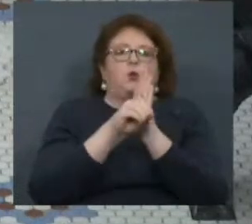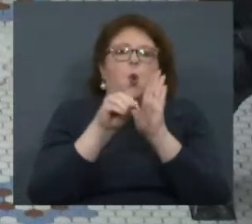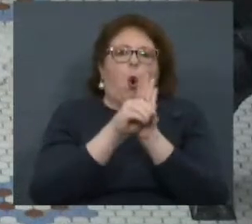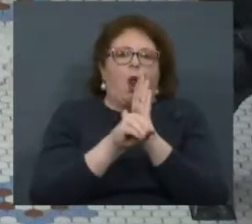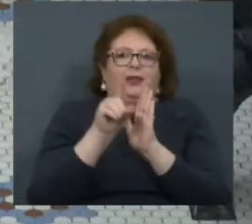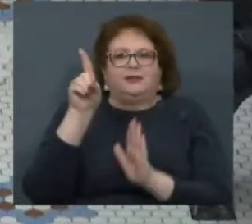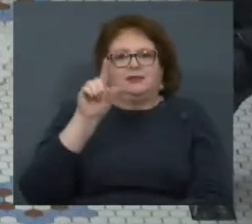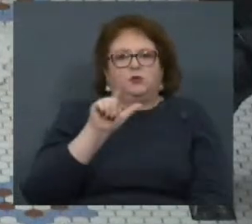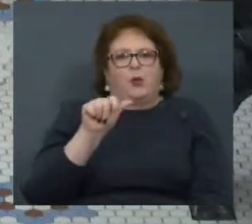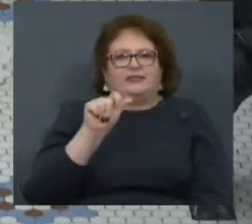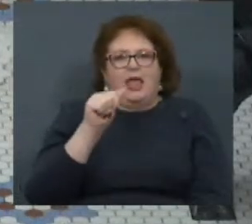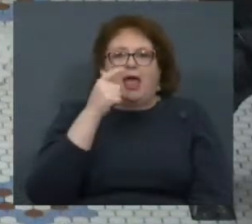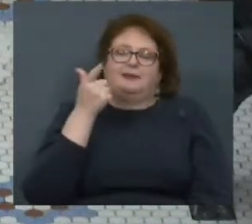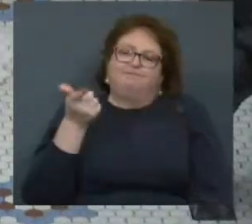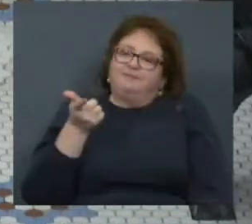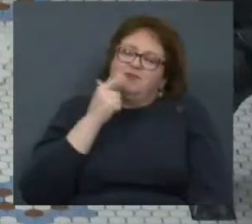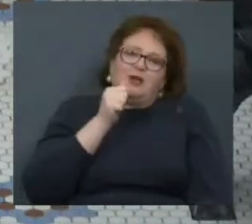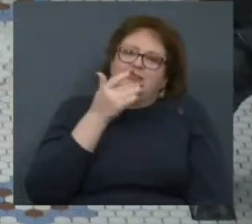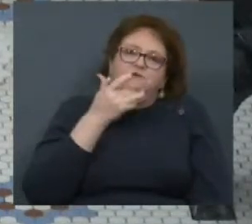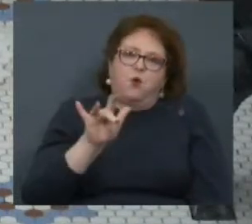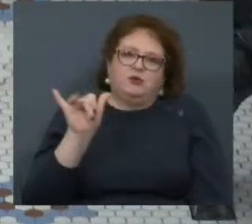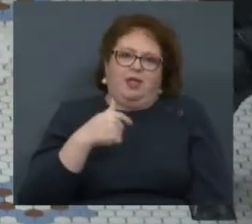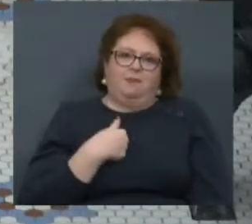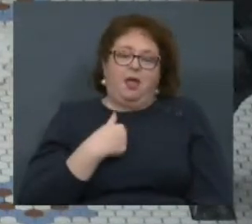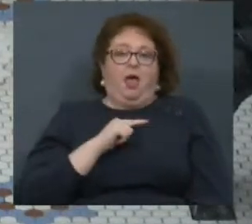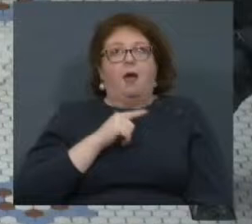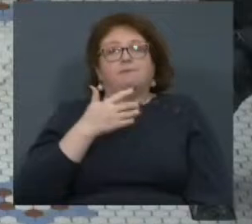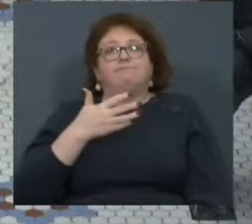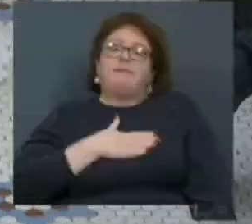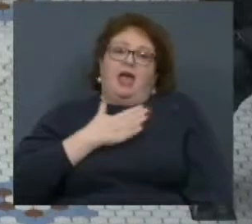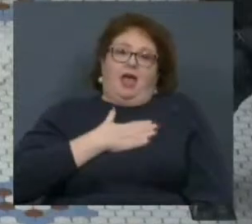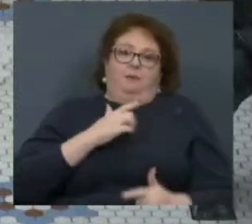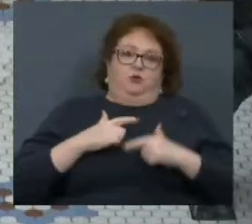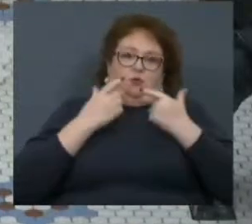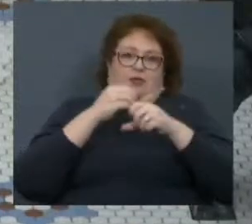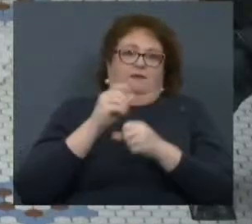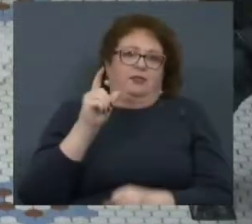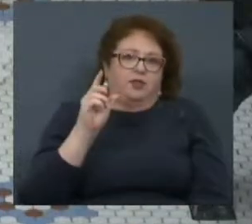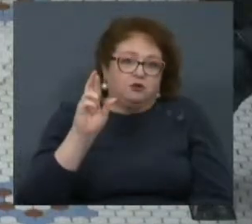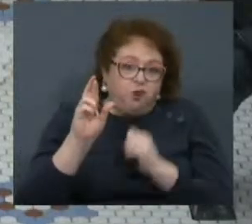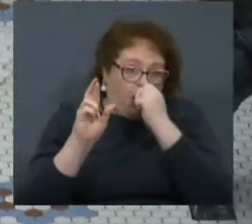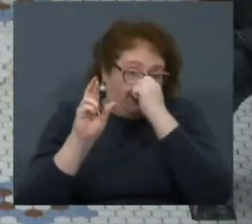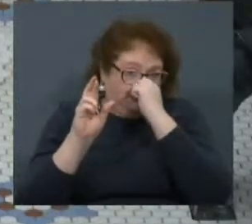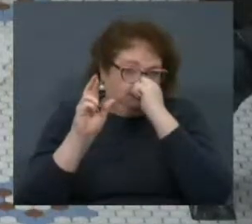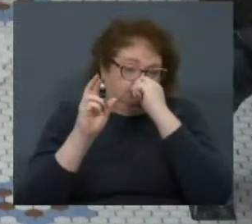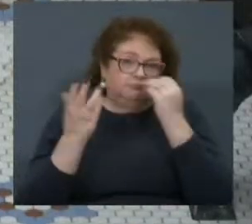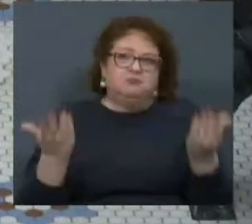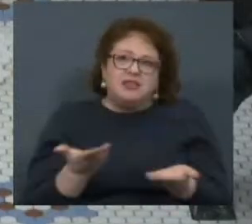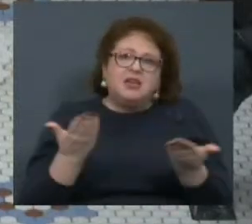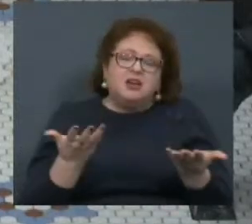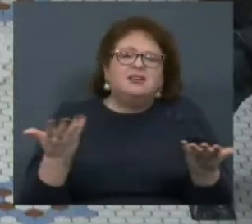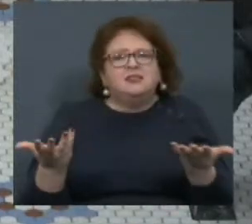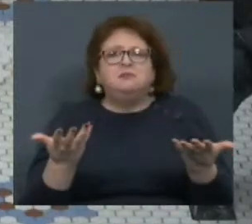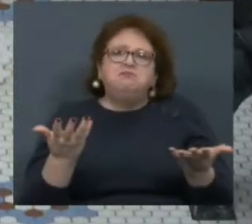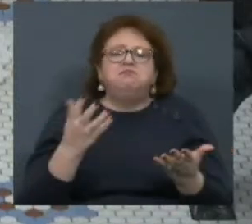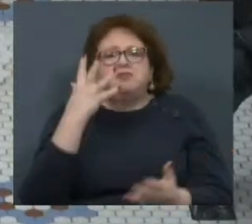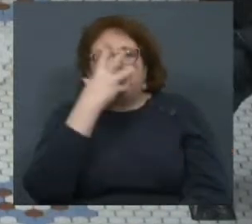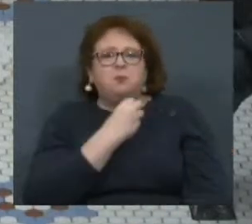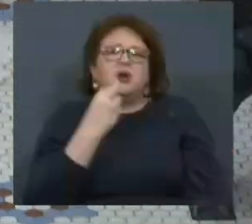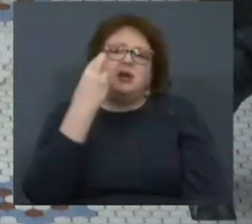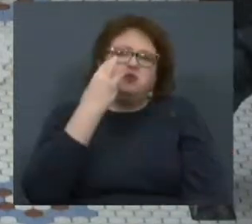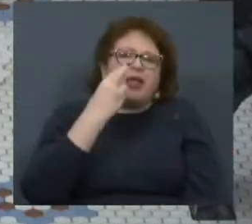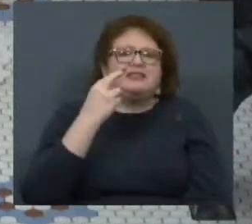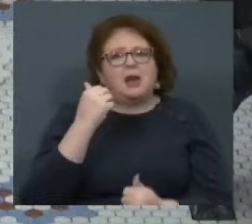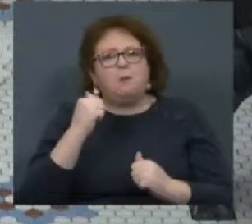as I was. So I'm happy to live in Little Rock comparatively, because it's a reasonable place to stay. You're not under an incredible